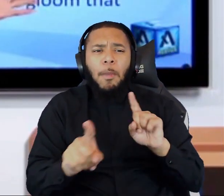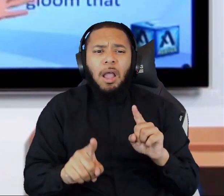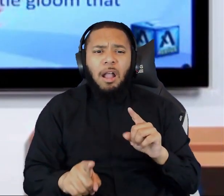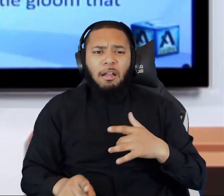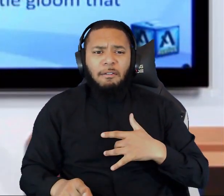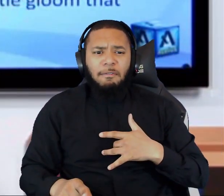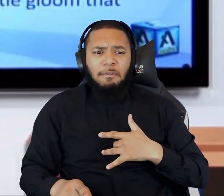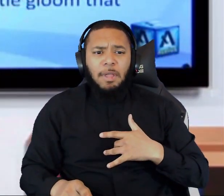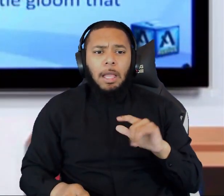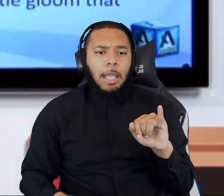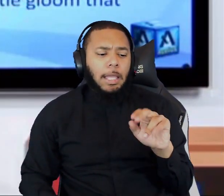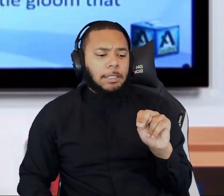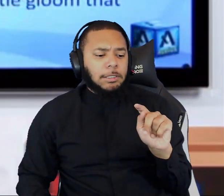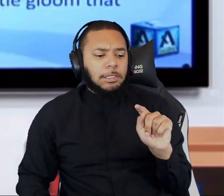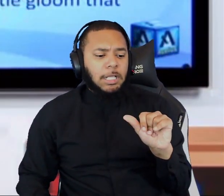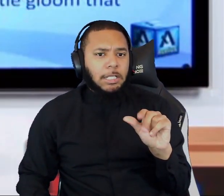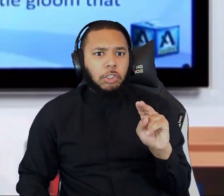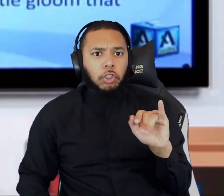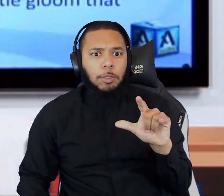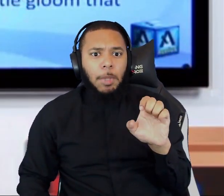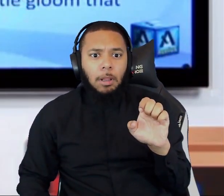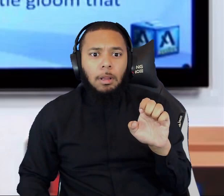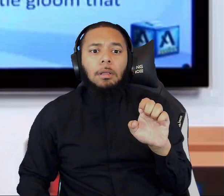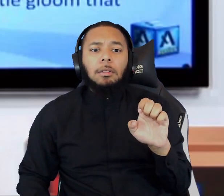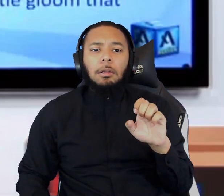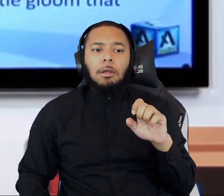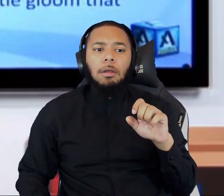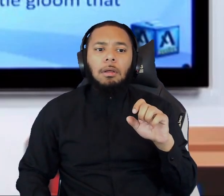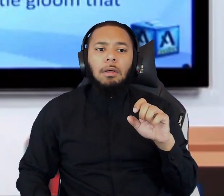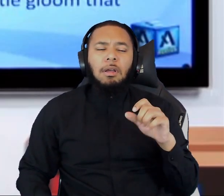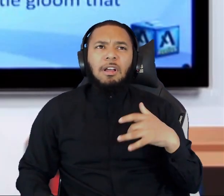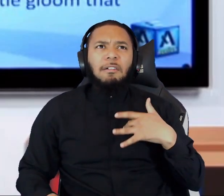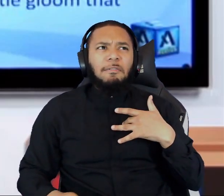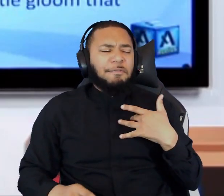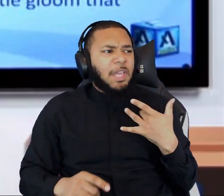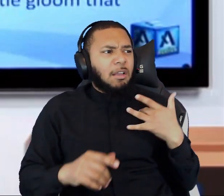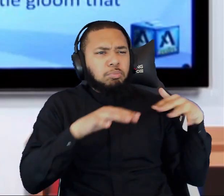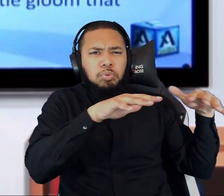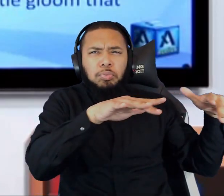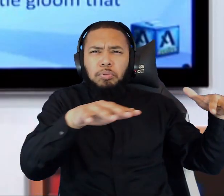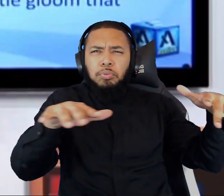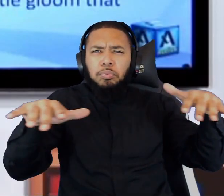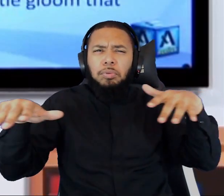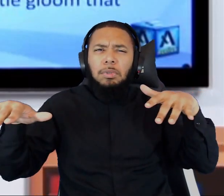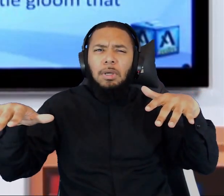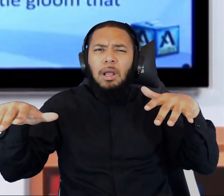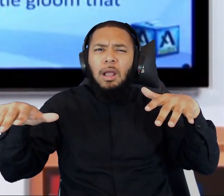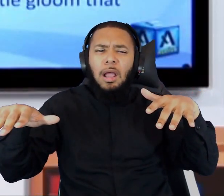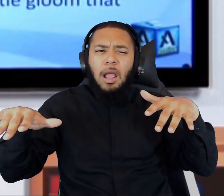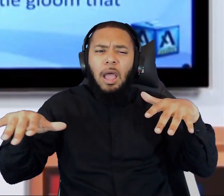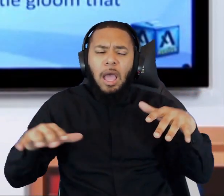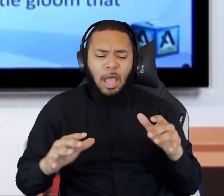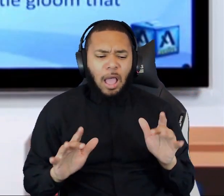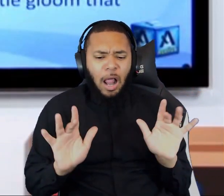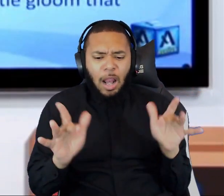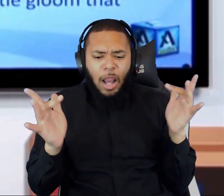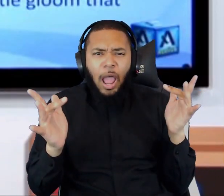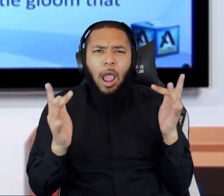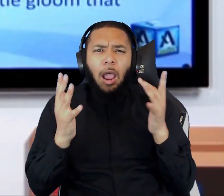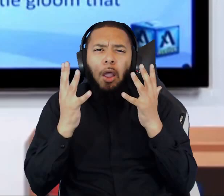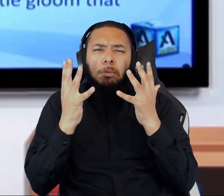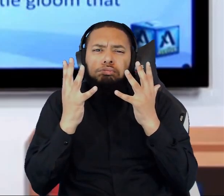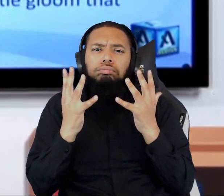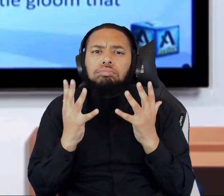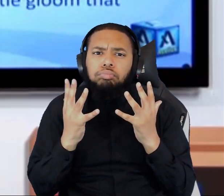a difficult word, intangible pall over the face of things, a subtle gloom that made the day